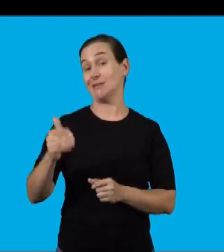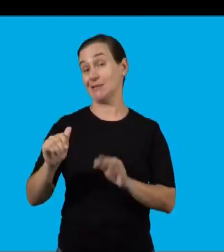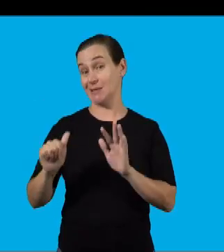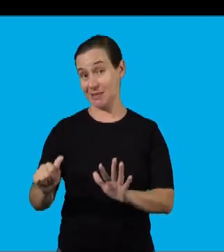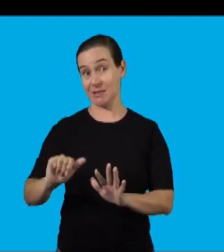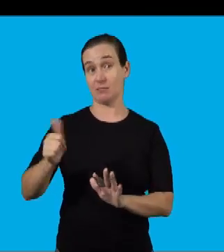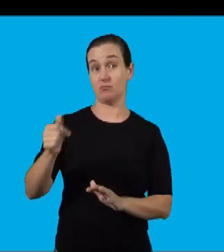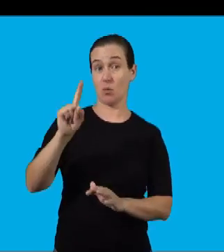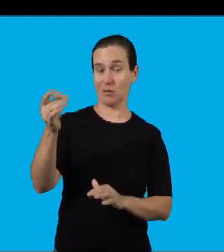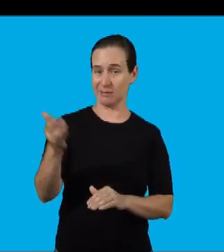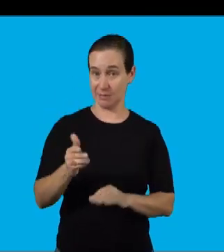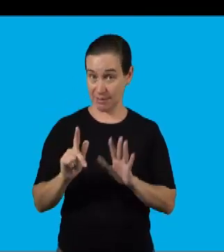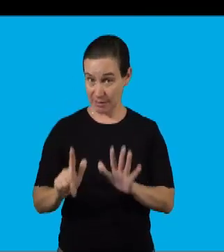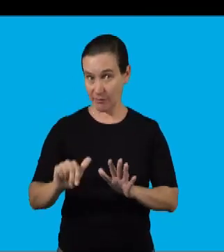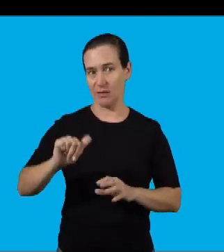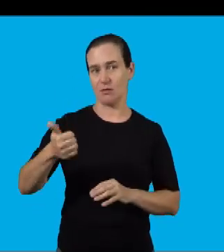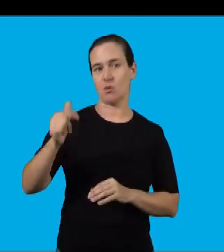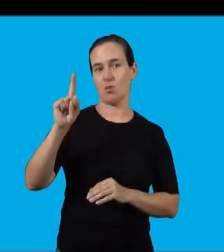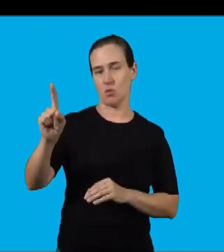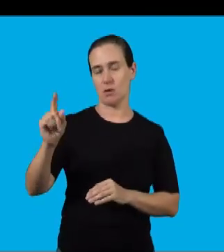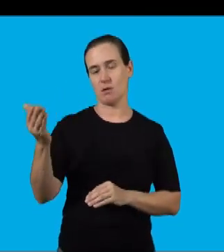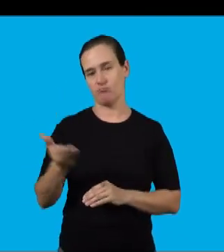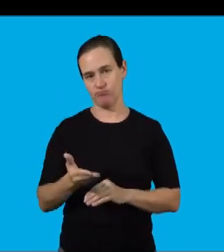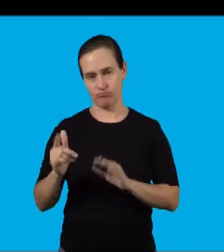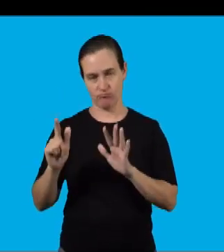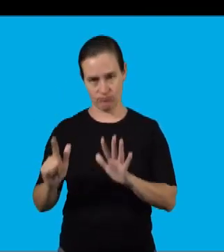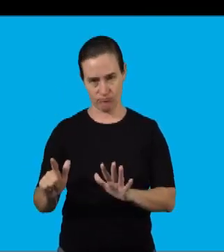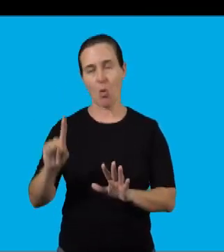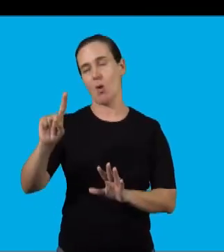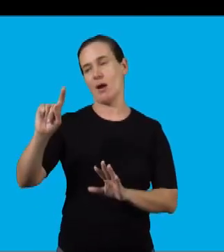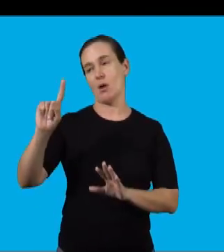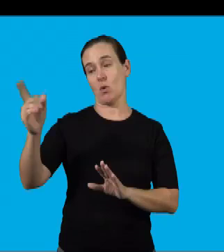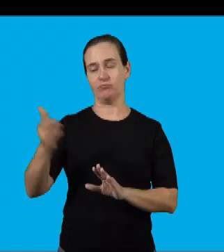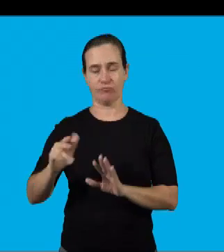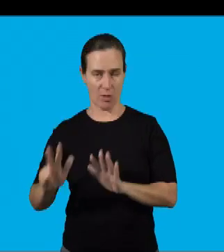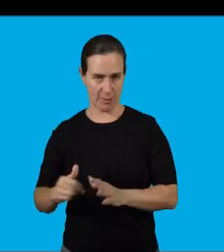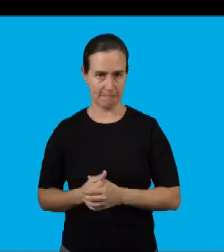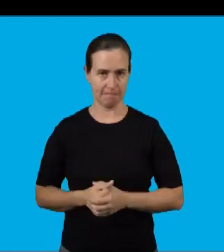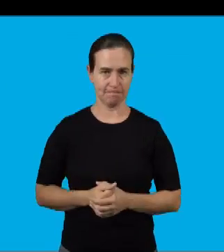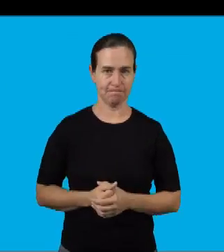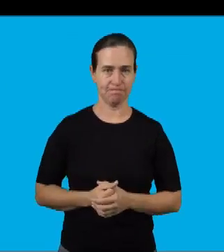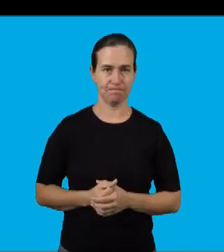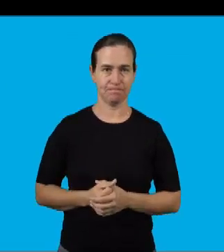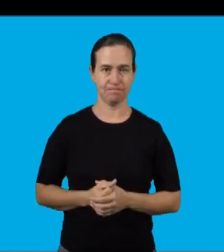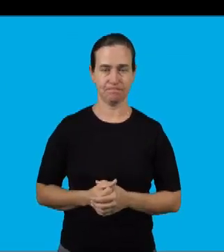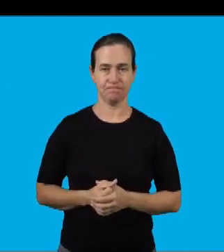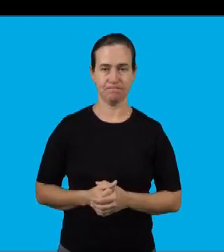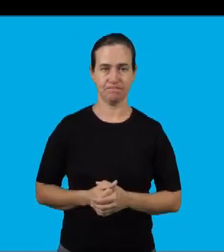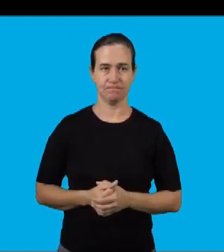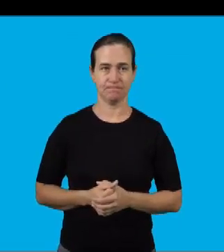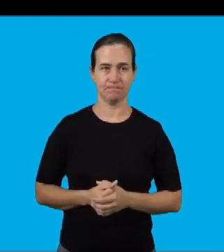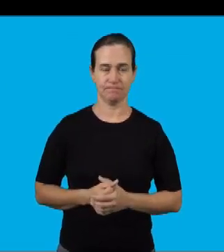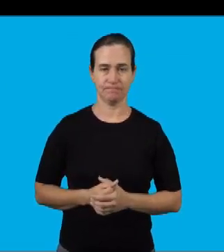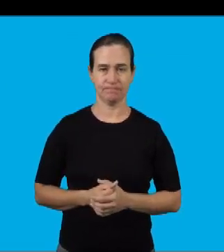going to give you. It's 1 over 6, 1 over 7, and lastly, plus 1